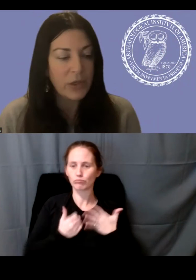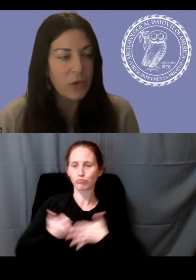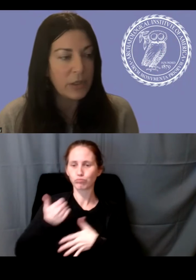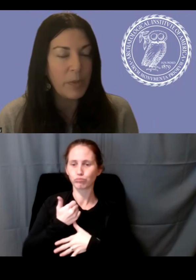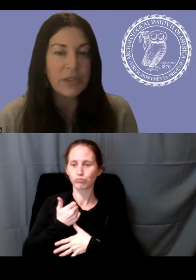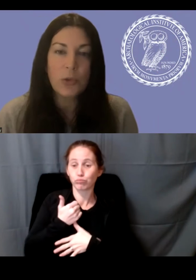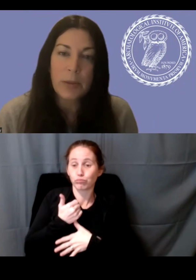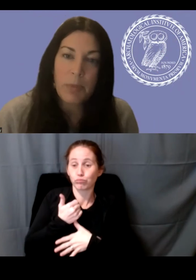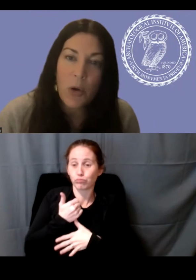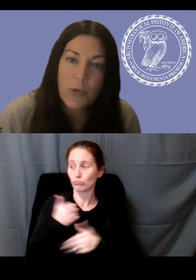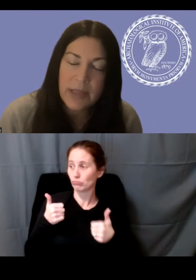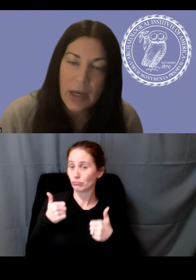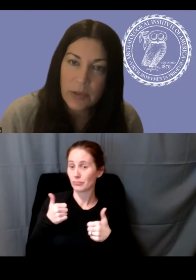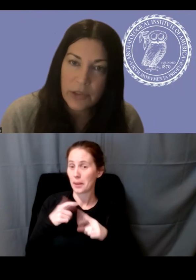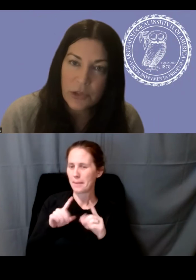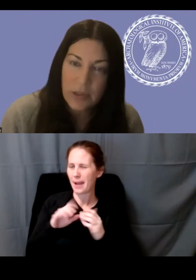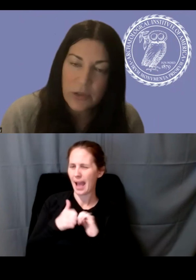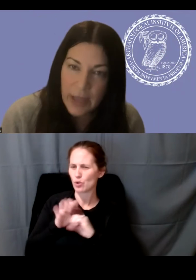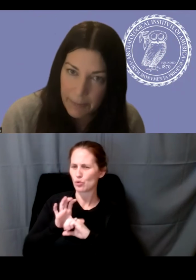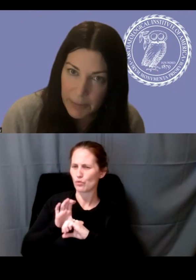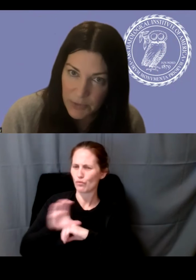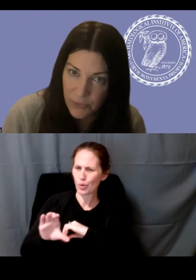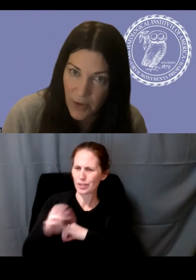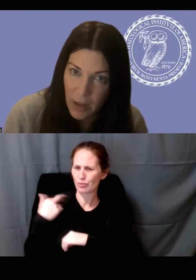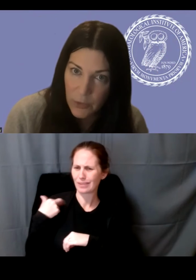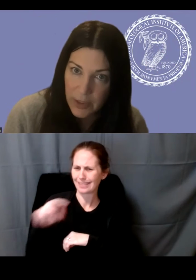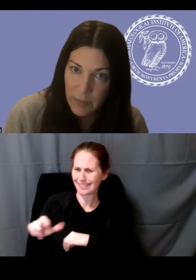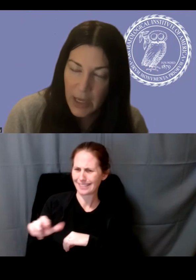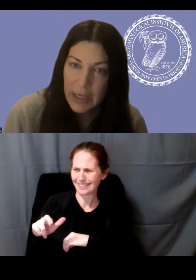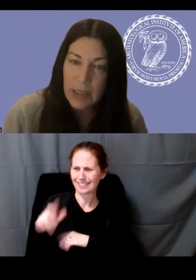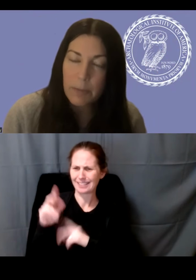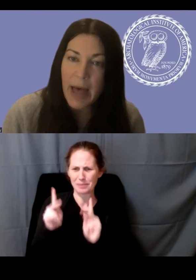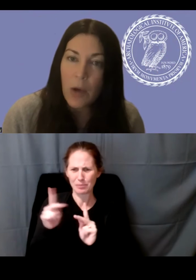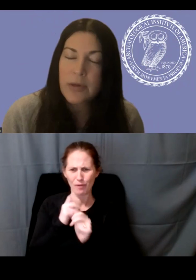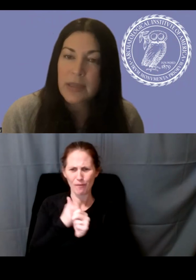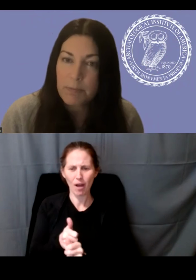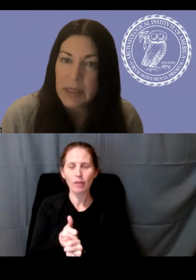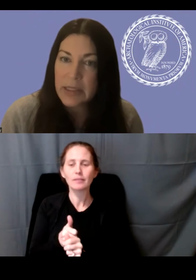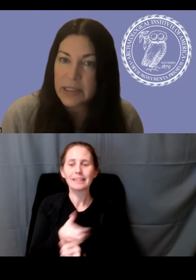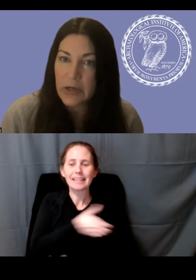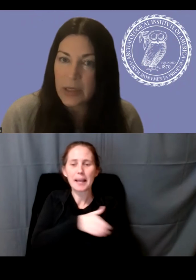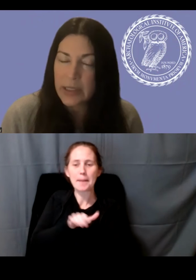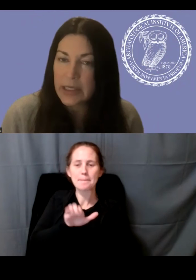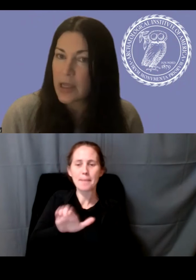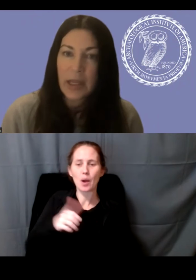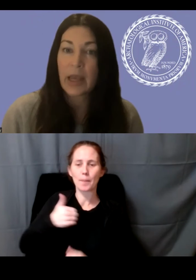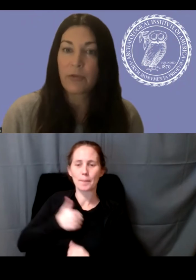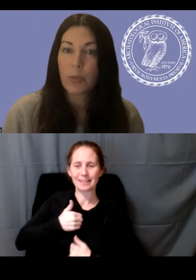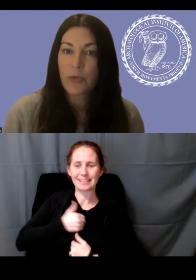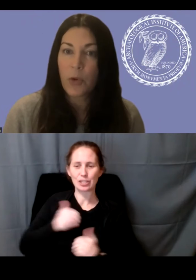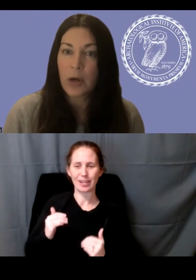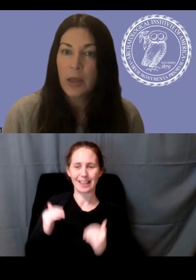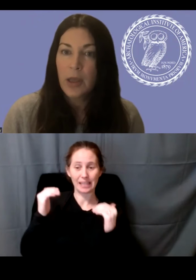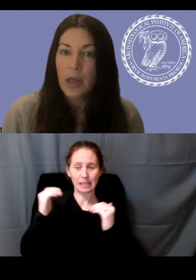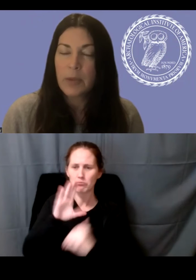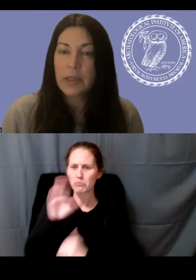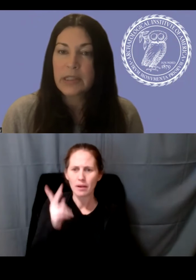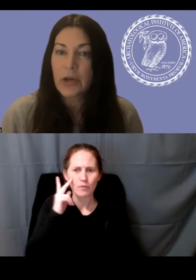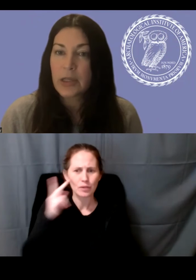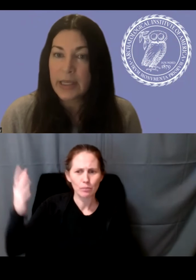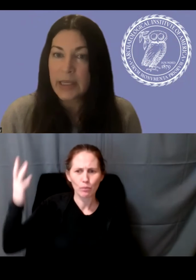well and good, but to impose that religion and to get people to follow him, he empowers a military elite unlike ever before.